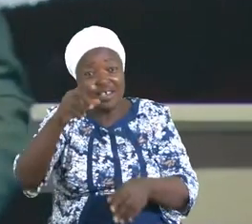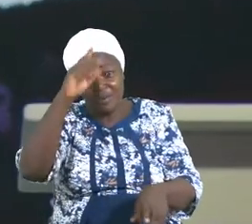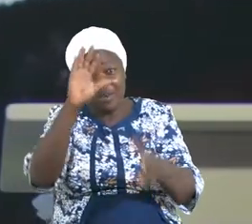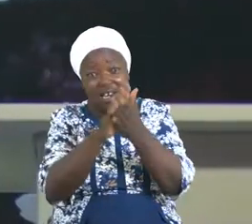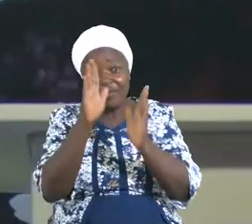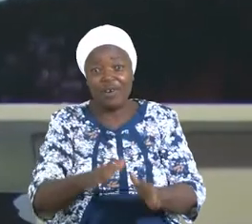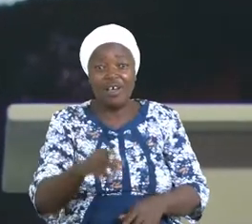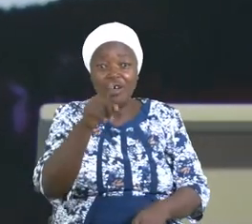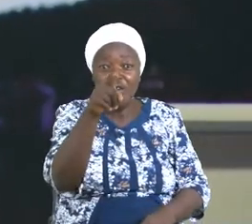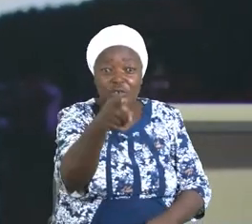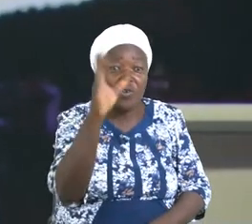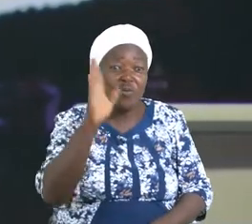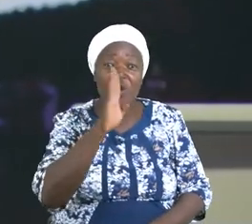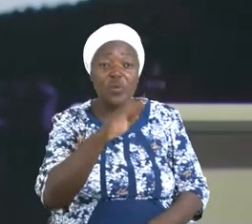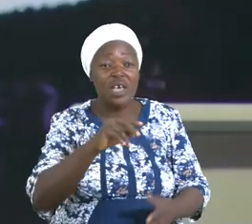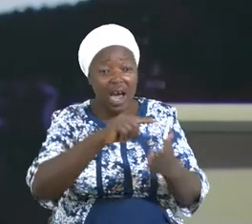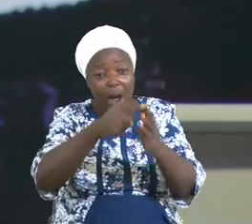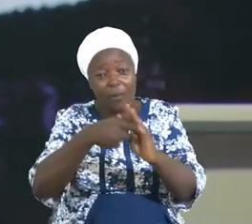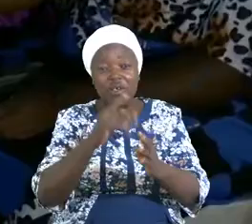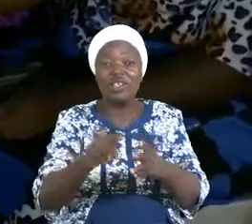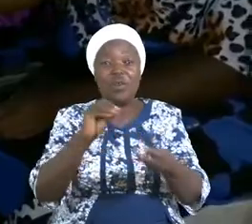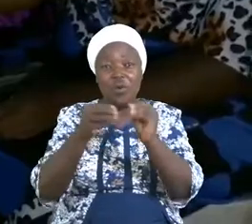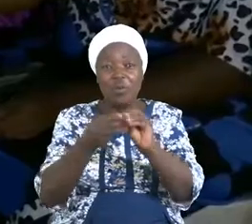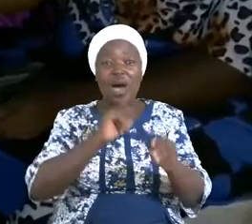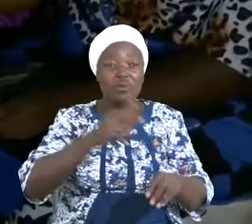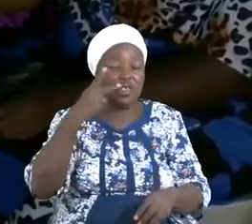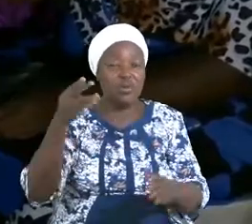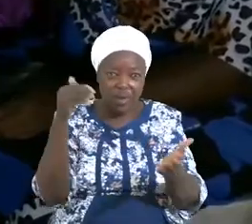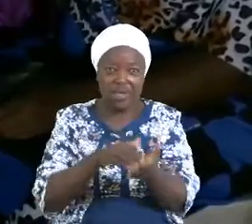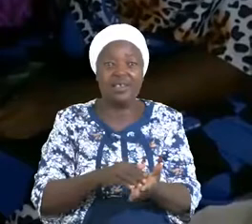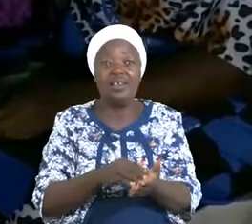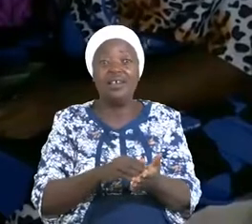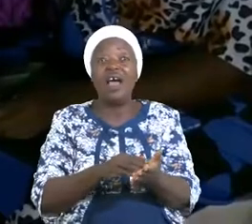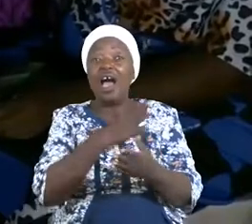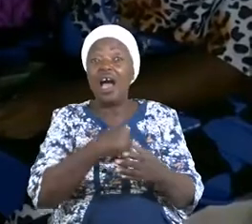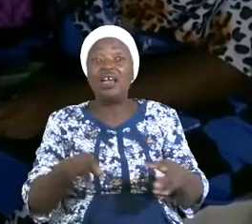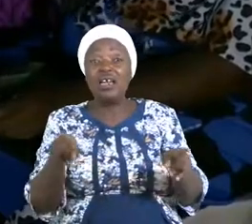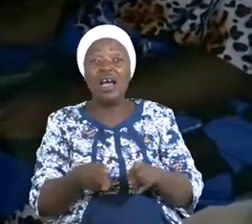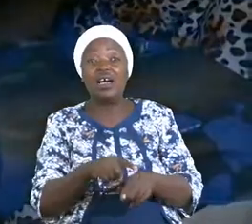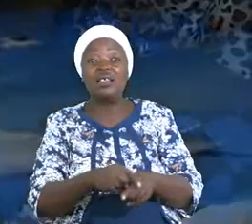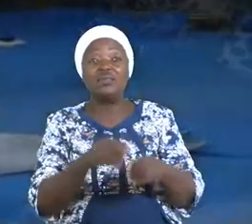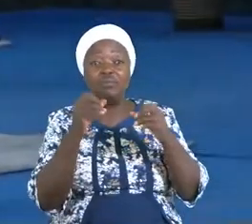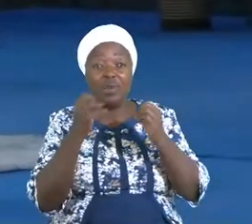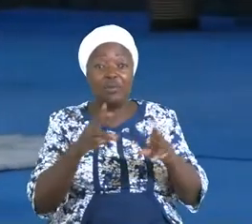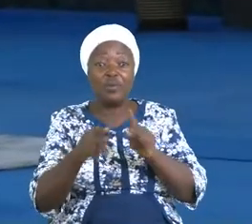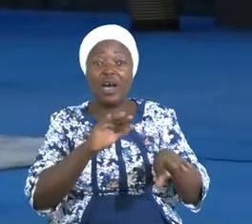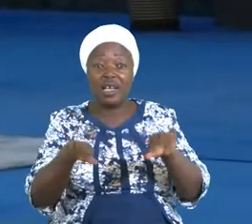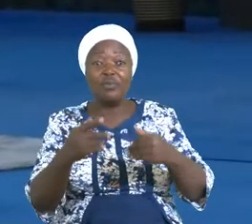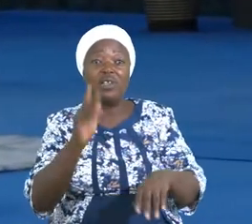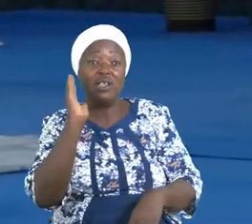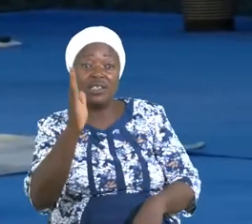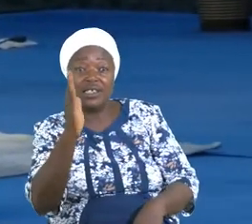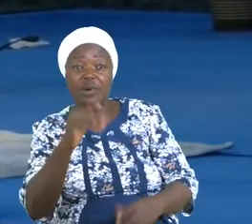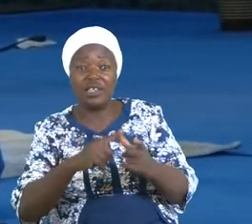be among the number. I will see you again. And when people are giving testimonies and they're coming